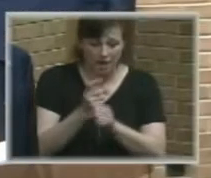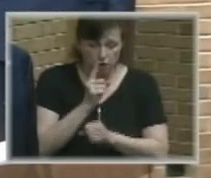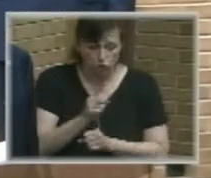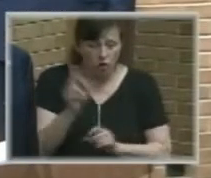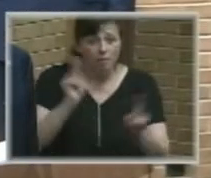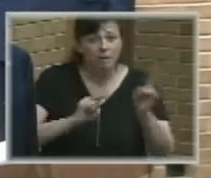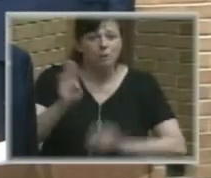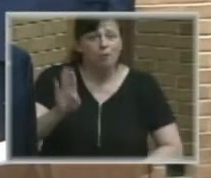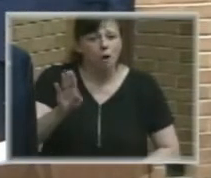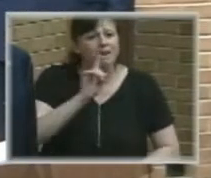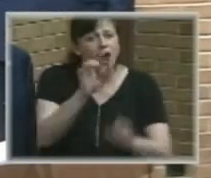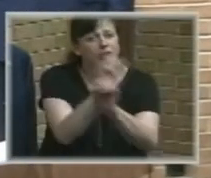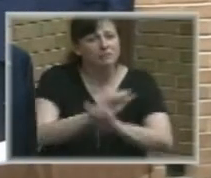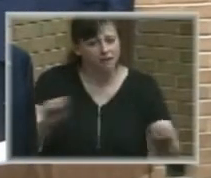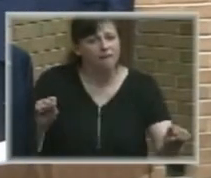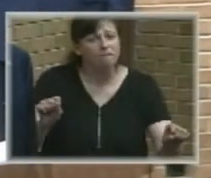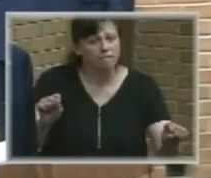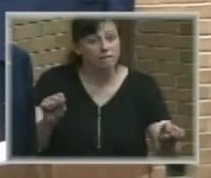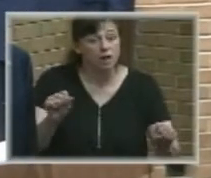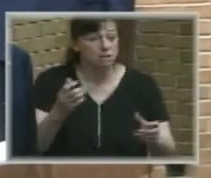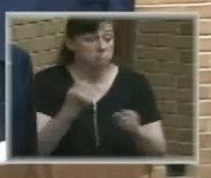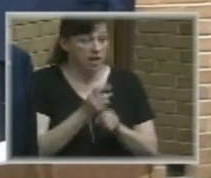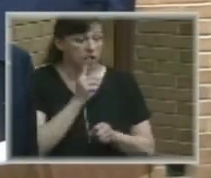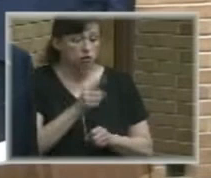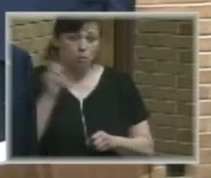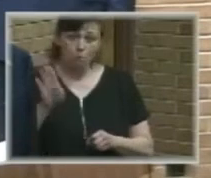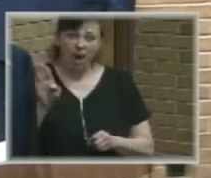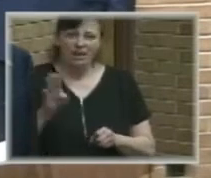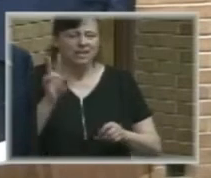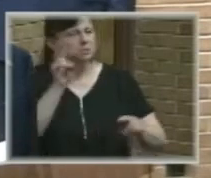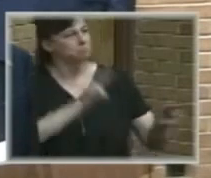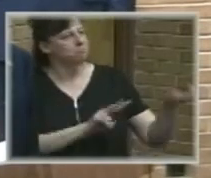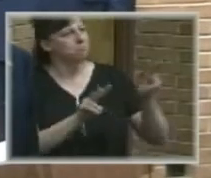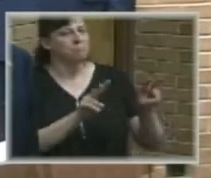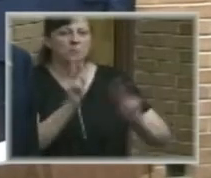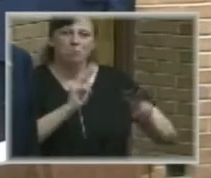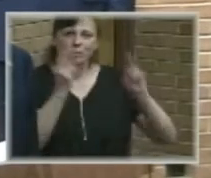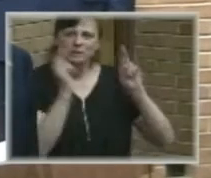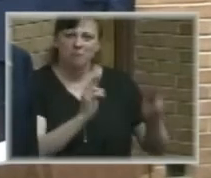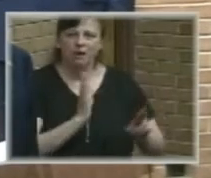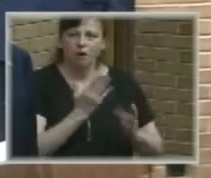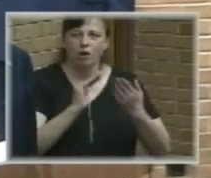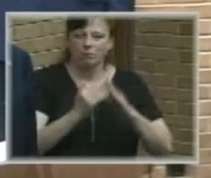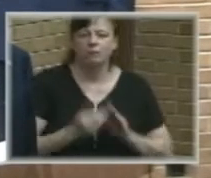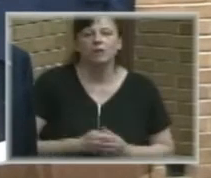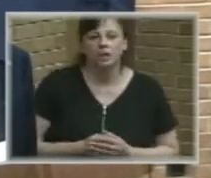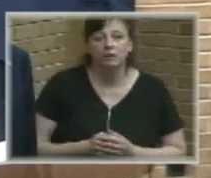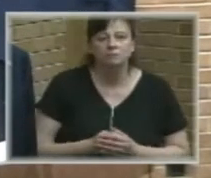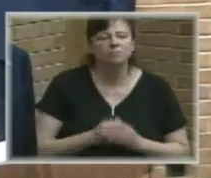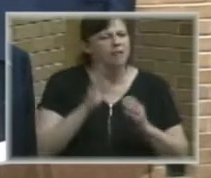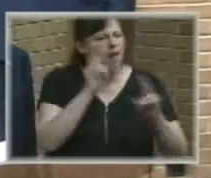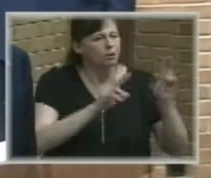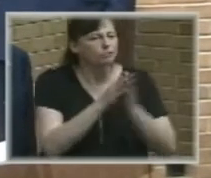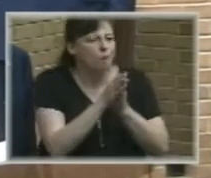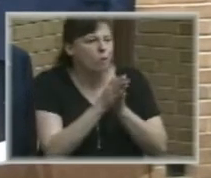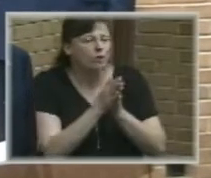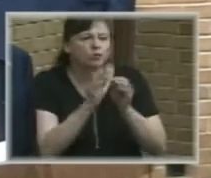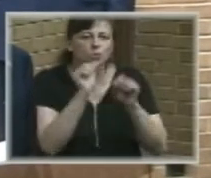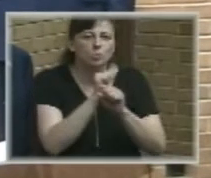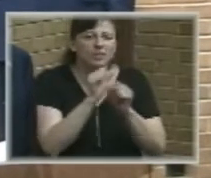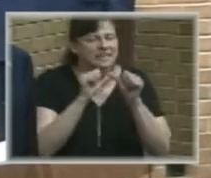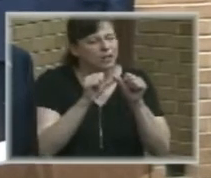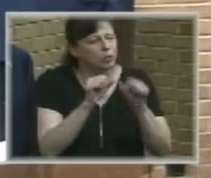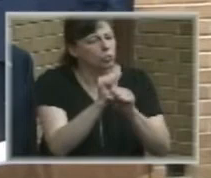make this community a beacon for all to admire. I look forward to working with all of you to continue our journey to make this a